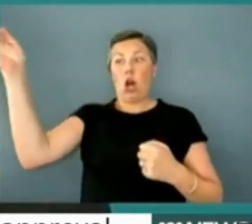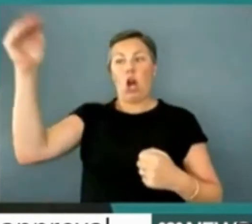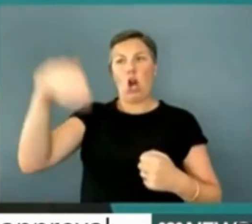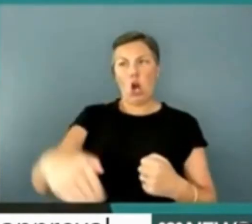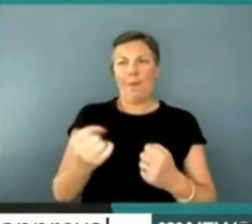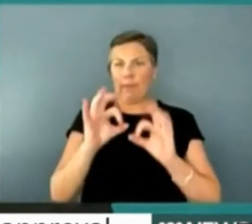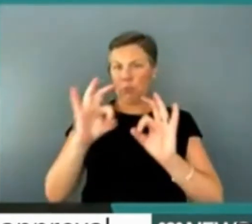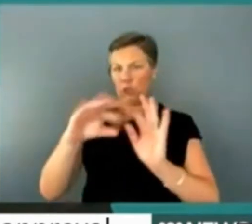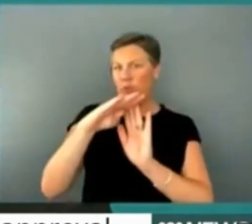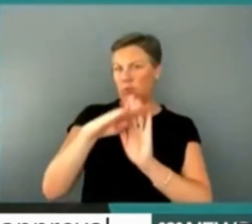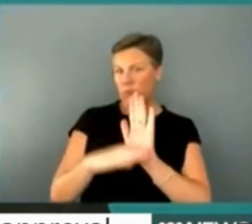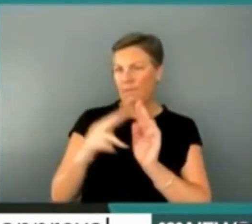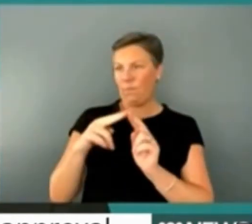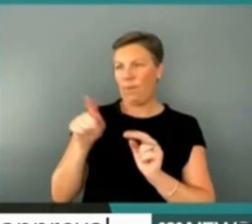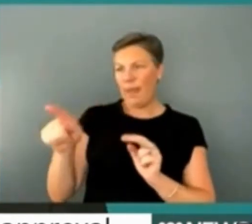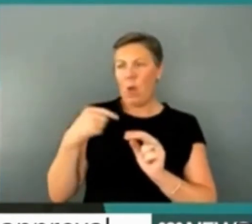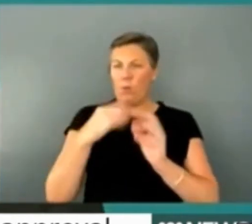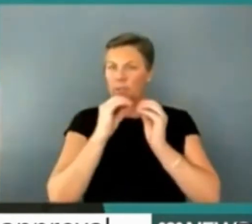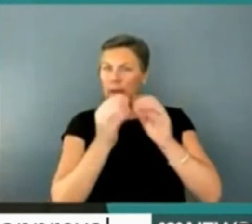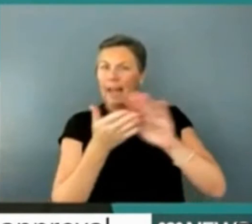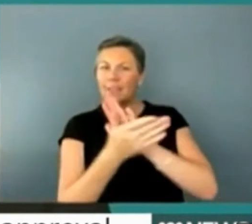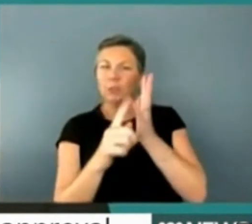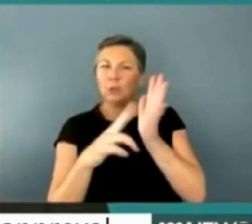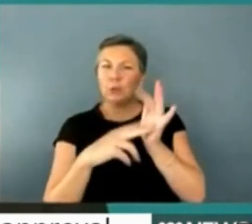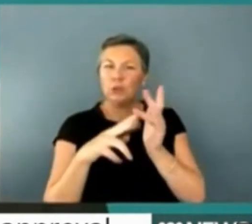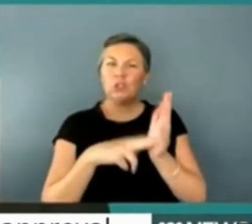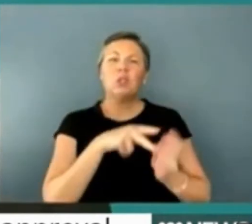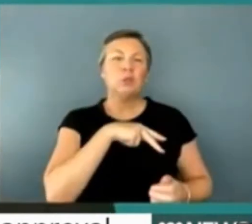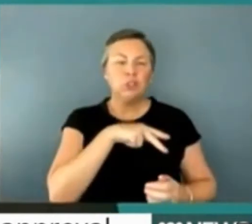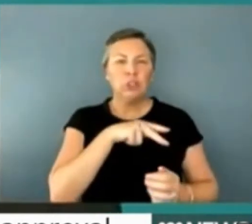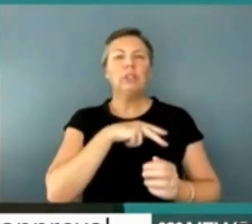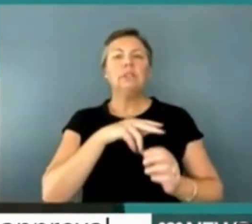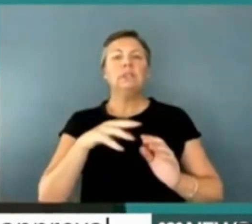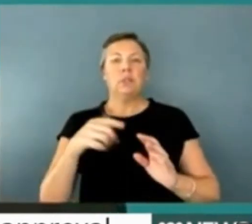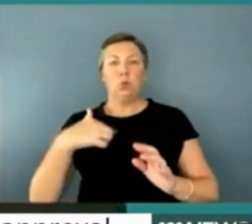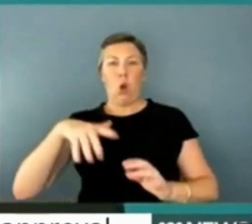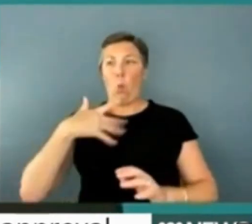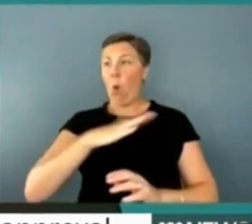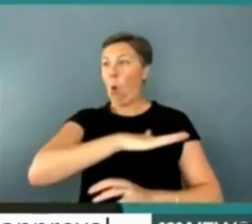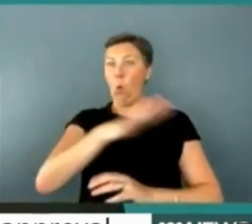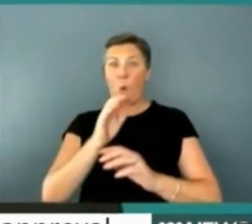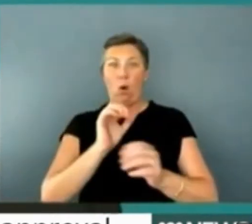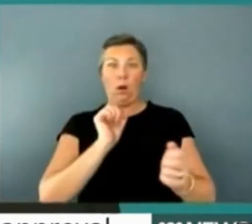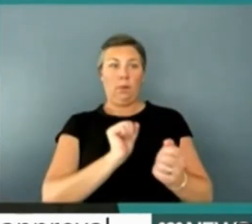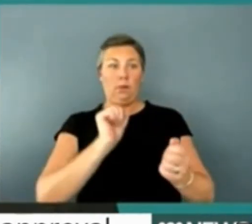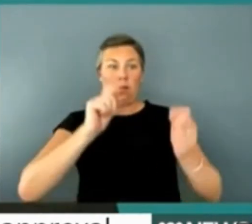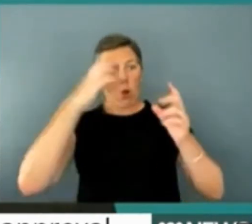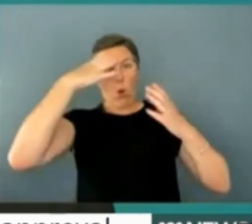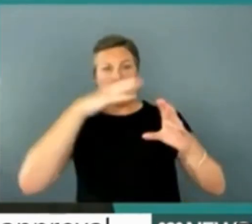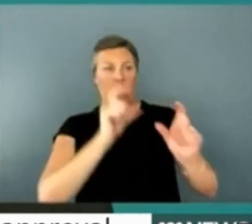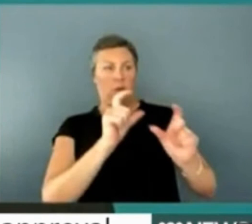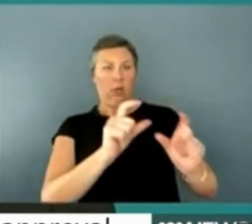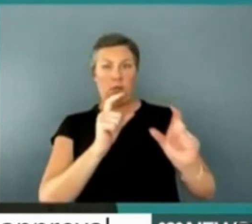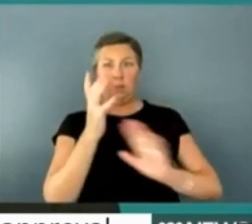and others to make sure that we did have aircrew to staff our planes and that air